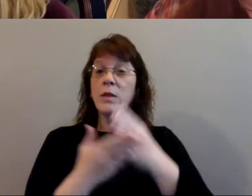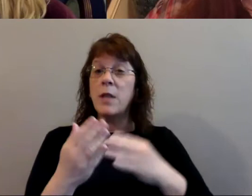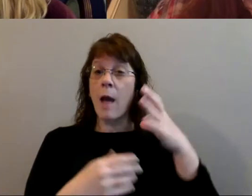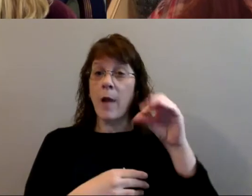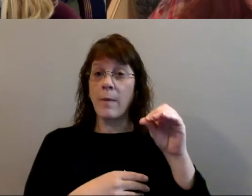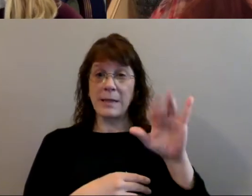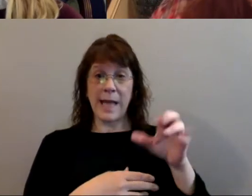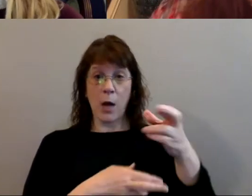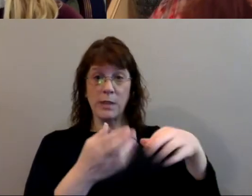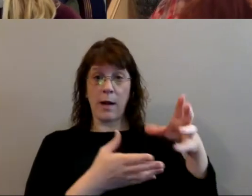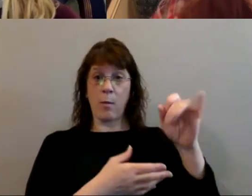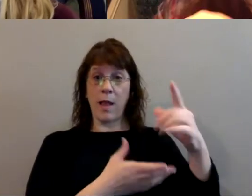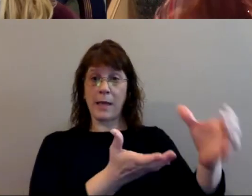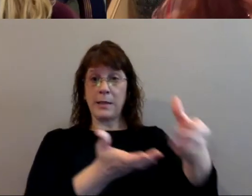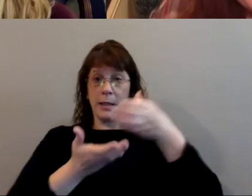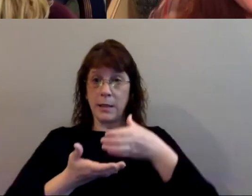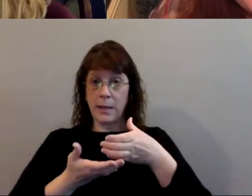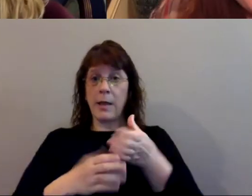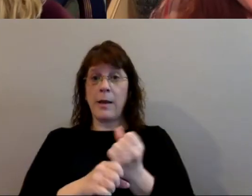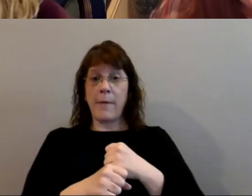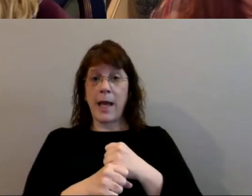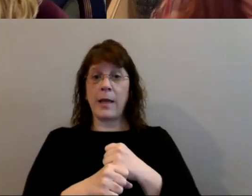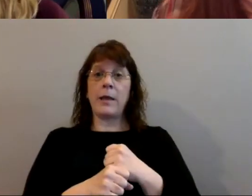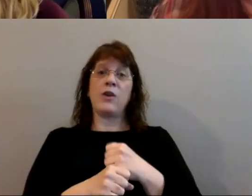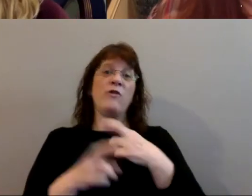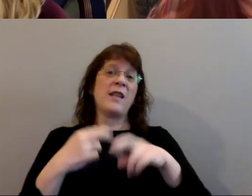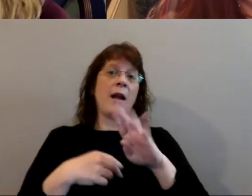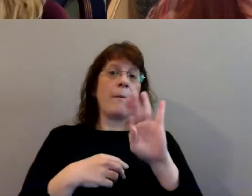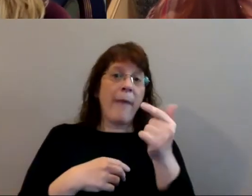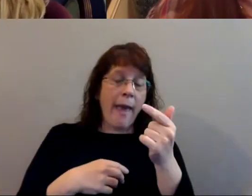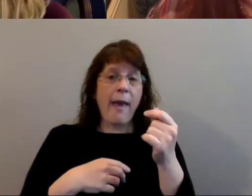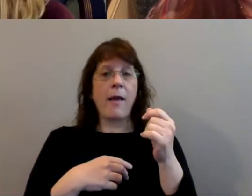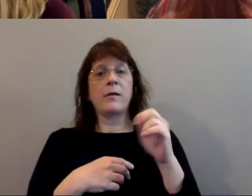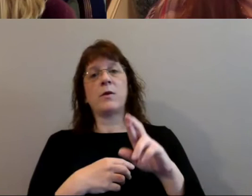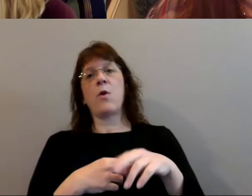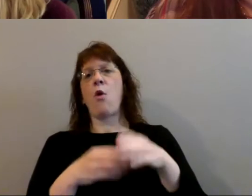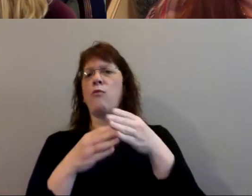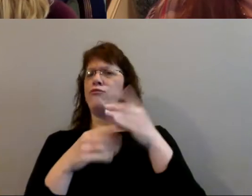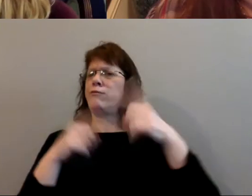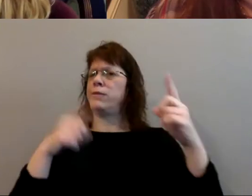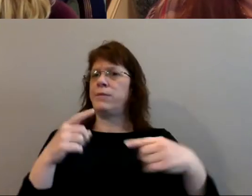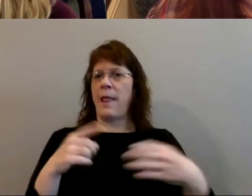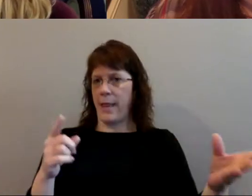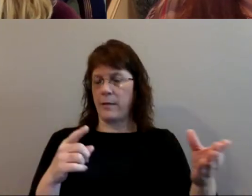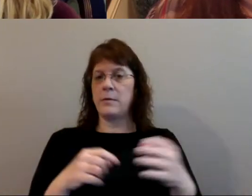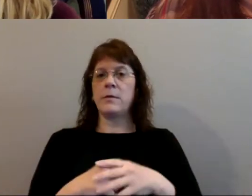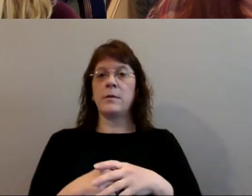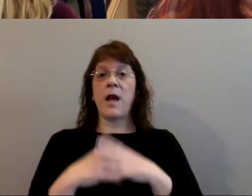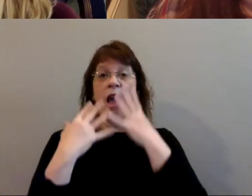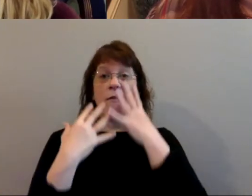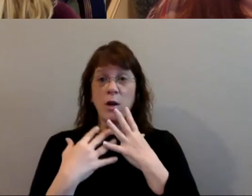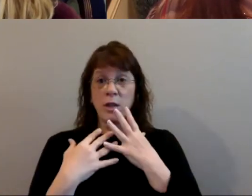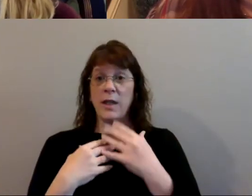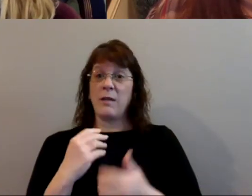that recycled plastic and make like recycled bags out of it, or, you know, a wide variety of things. Unfortunately, in most